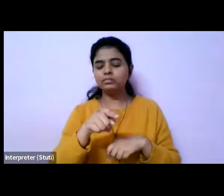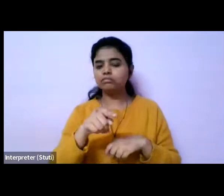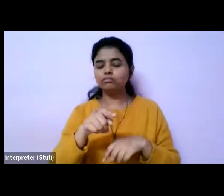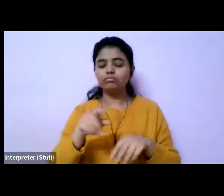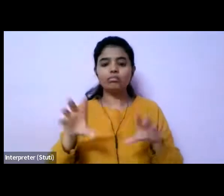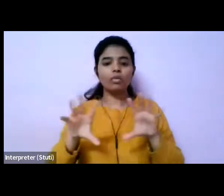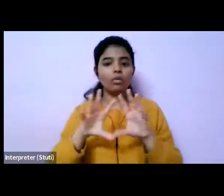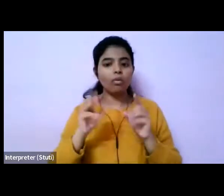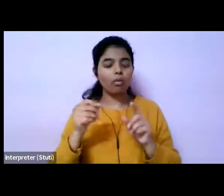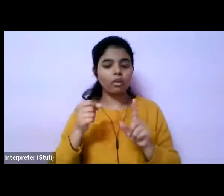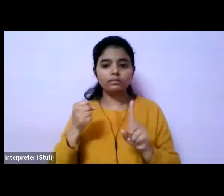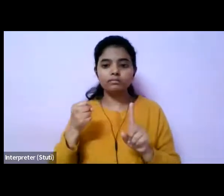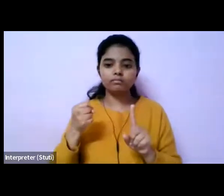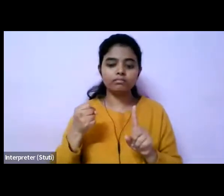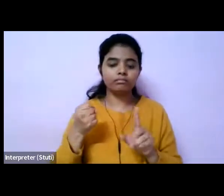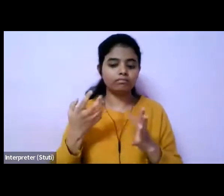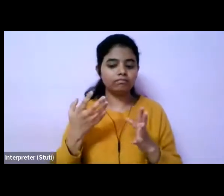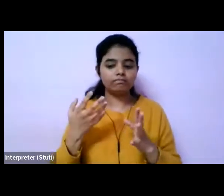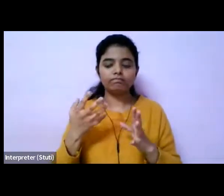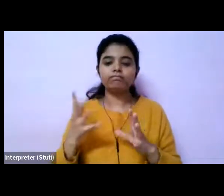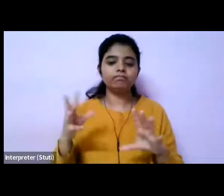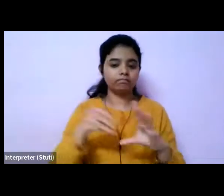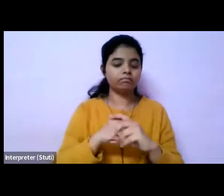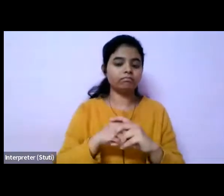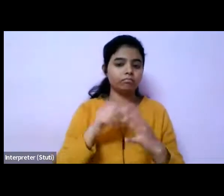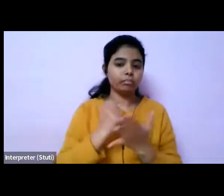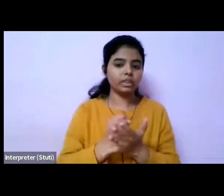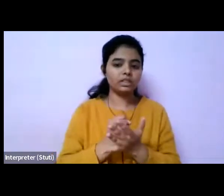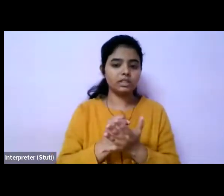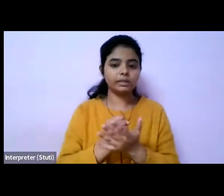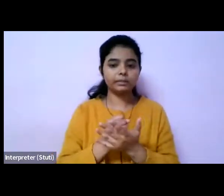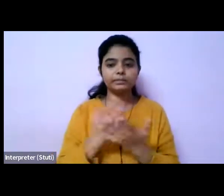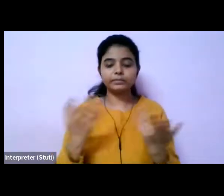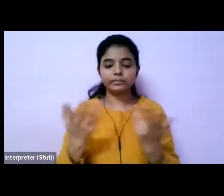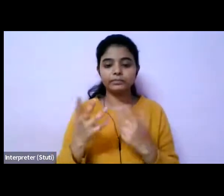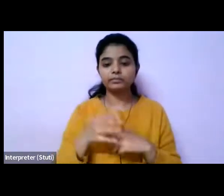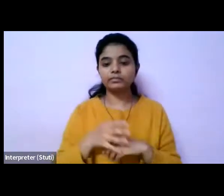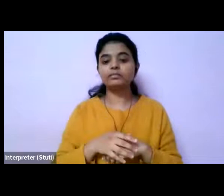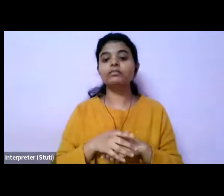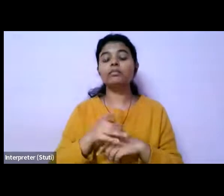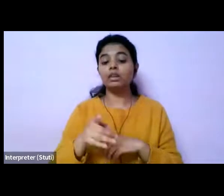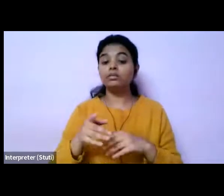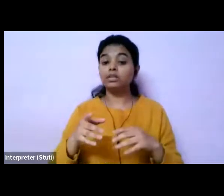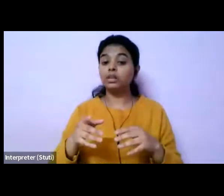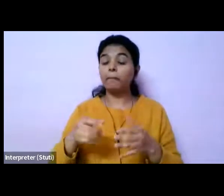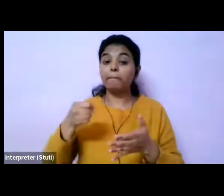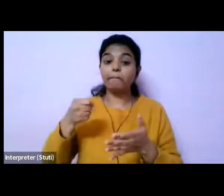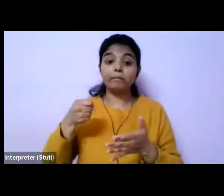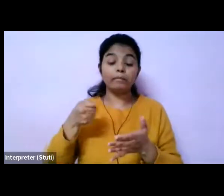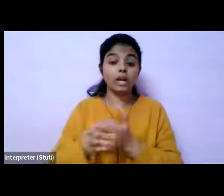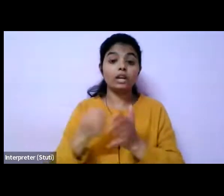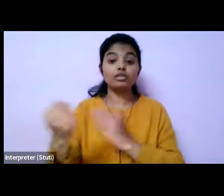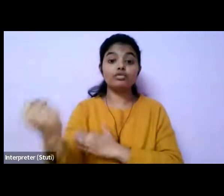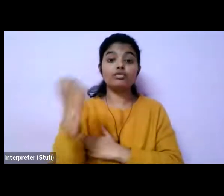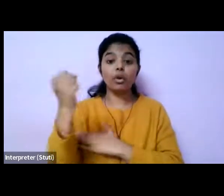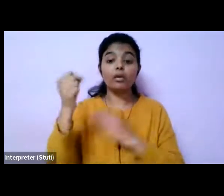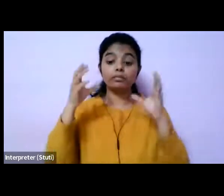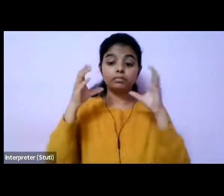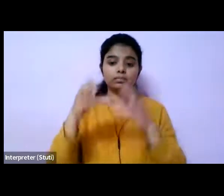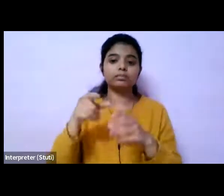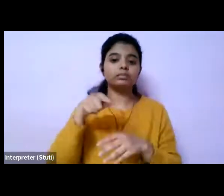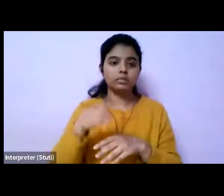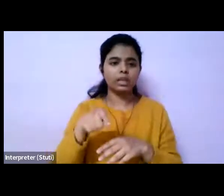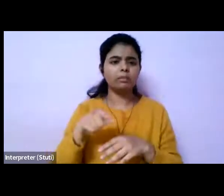factor in that part also, because that is the thrust area of the conference. So anyway, but looking around